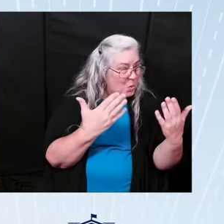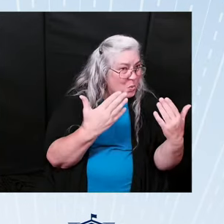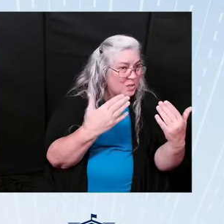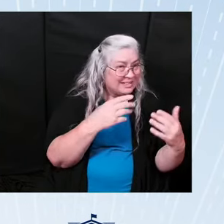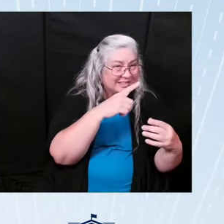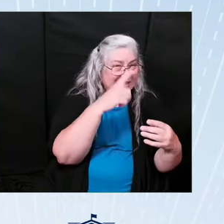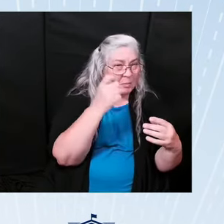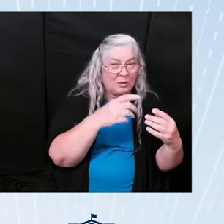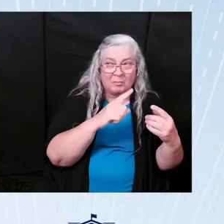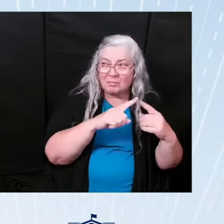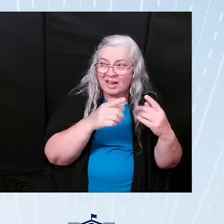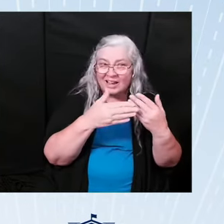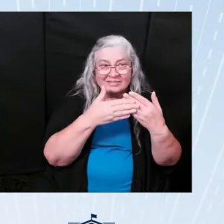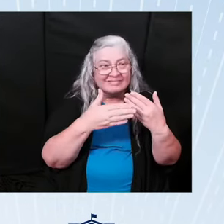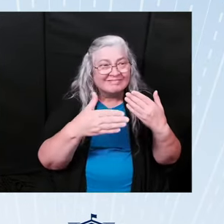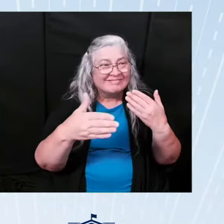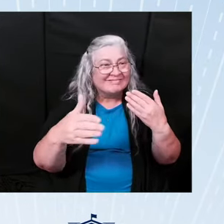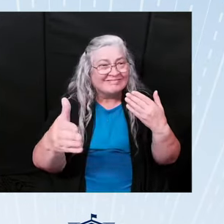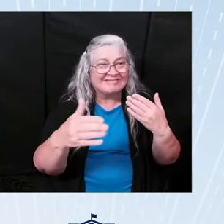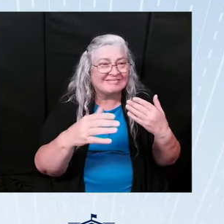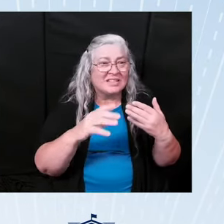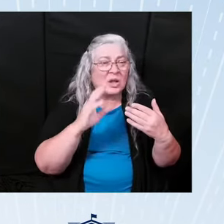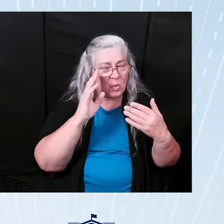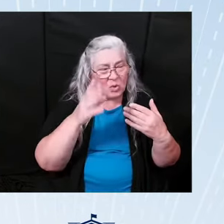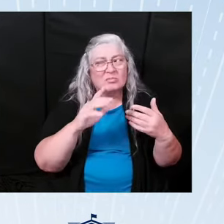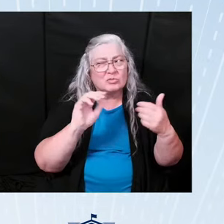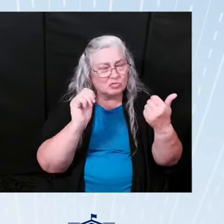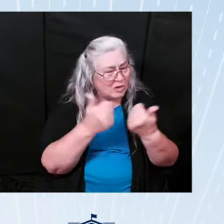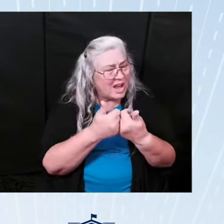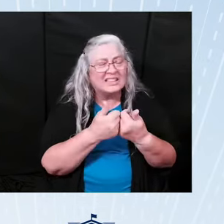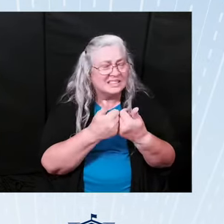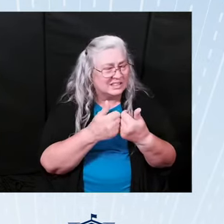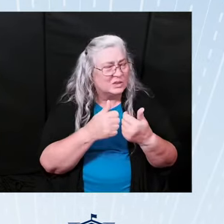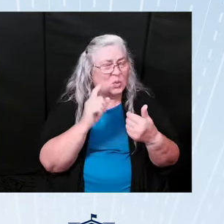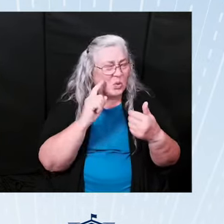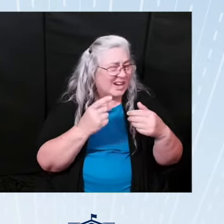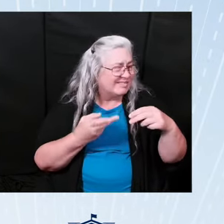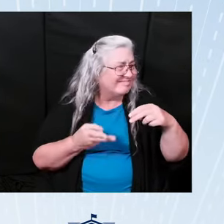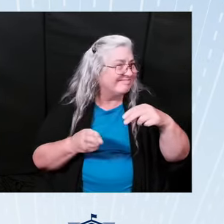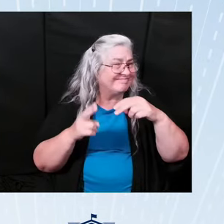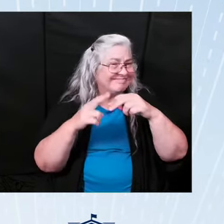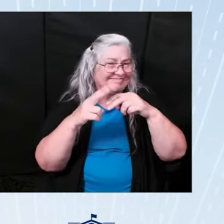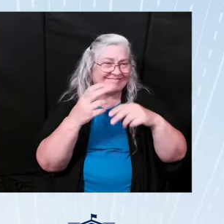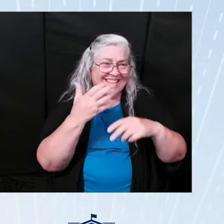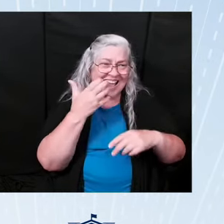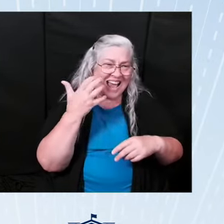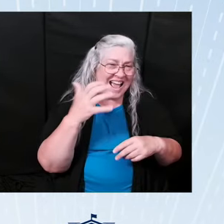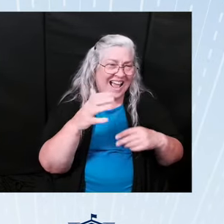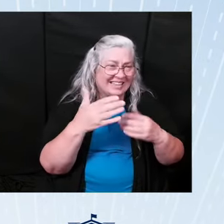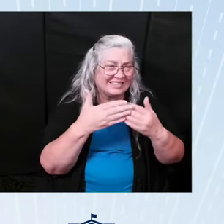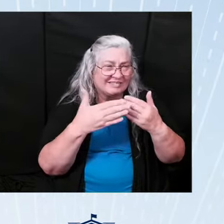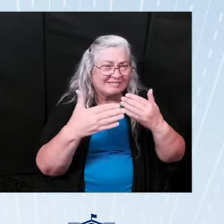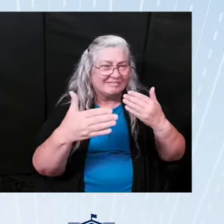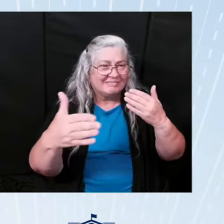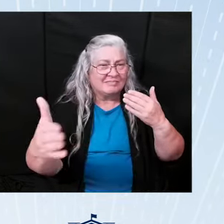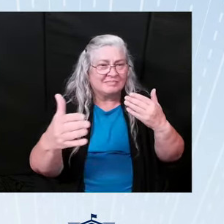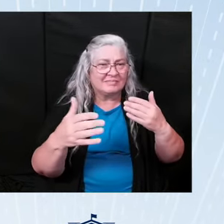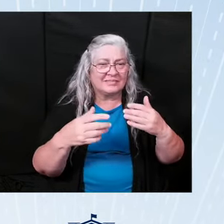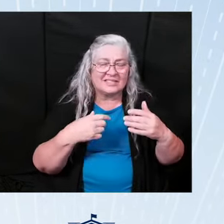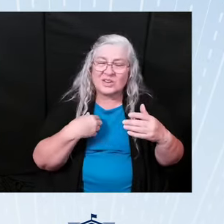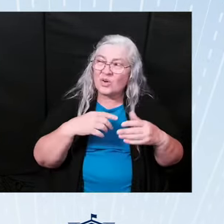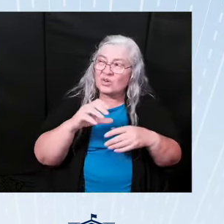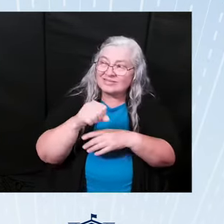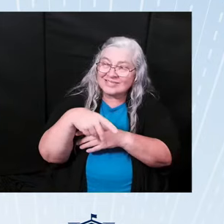with. It's only September of this year. We've already set a record for the number of climate disasters, costing over